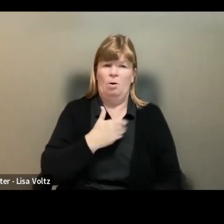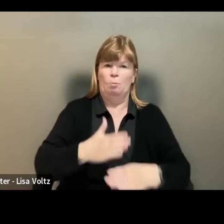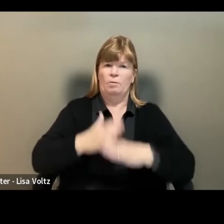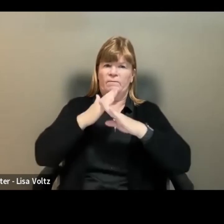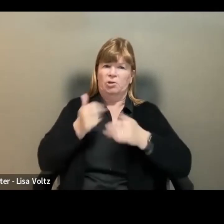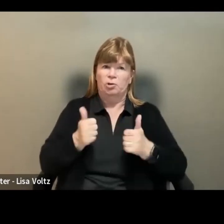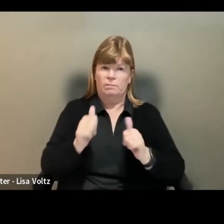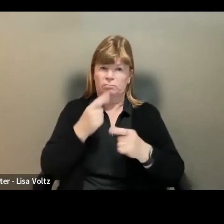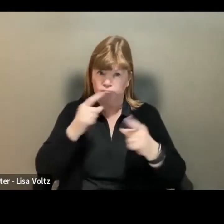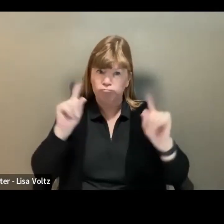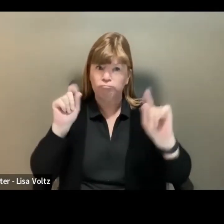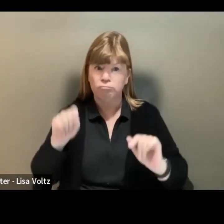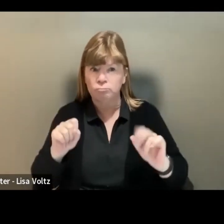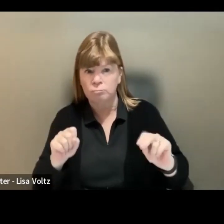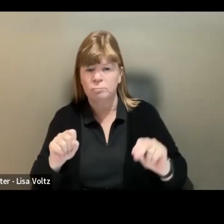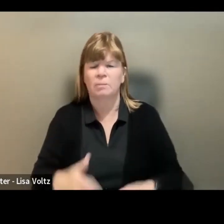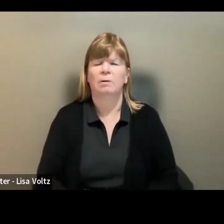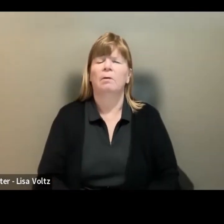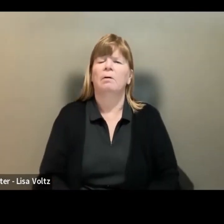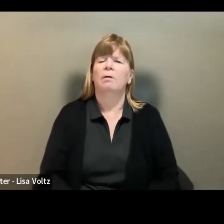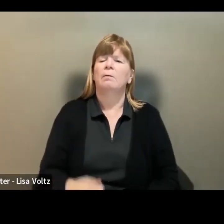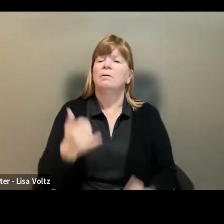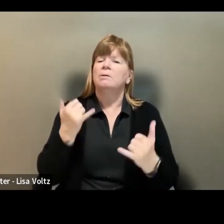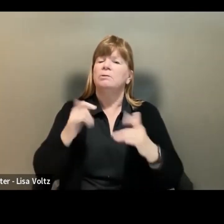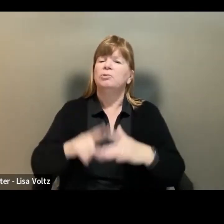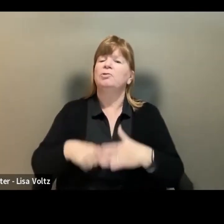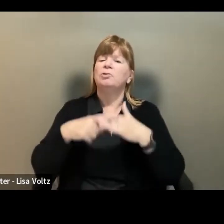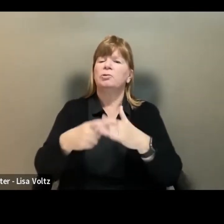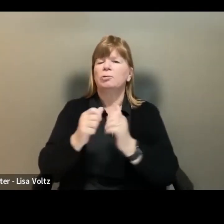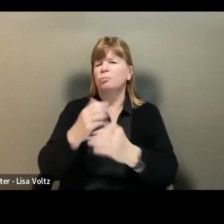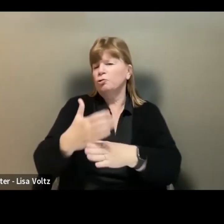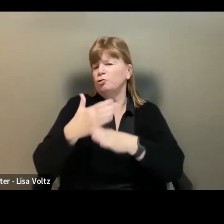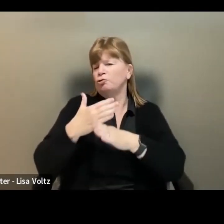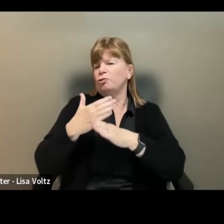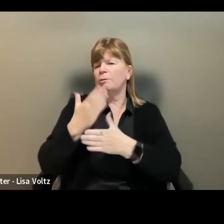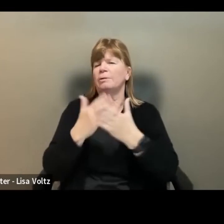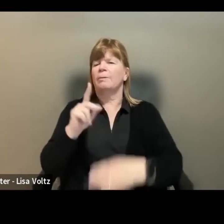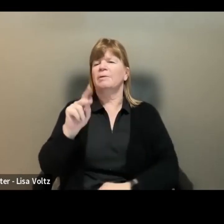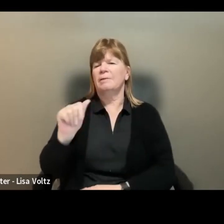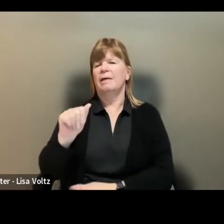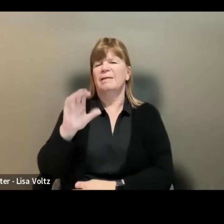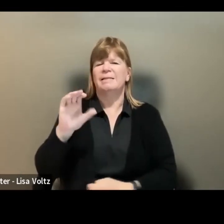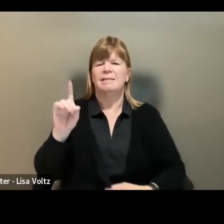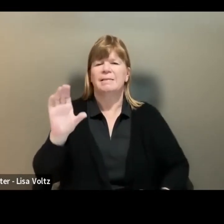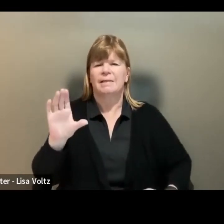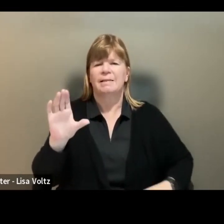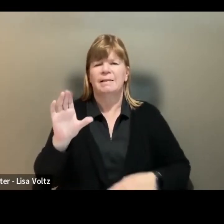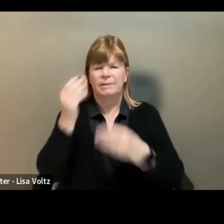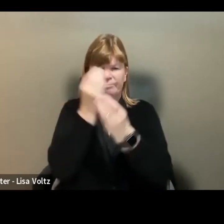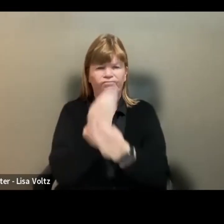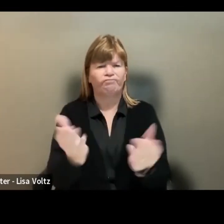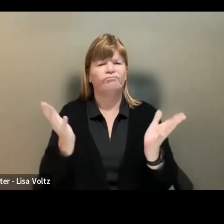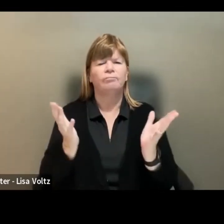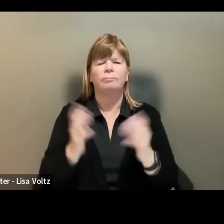working. So just to start in sharing some of the data that CDC has released,